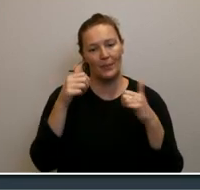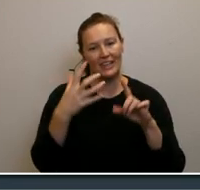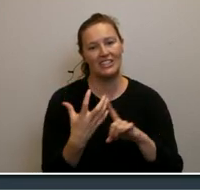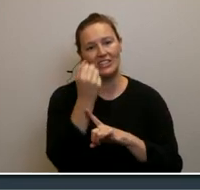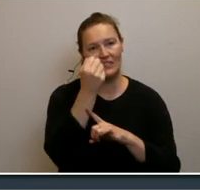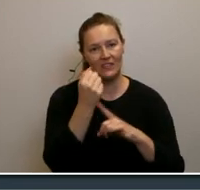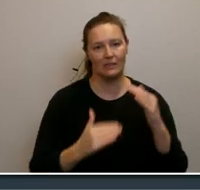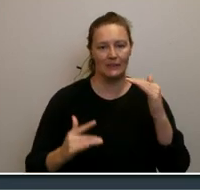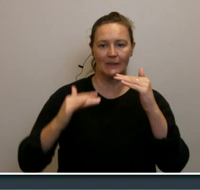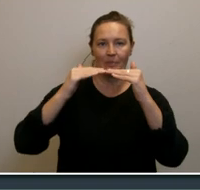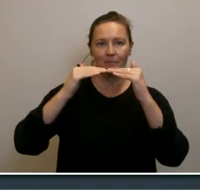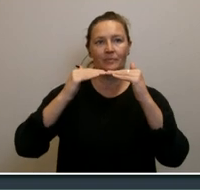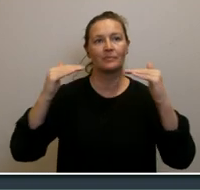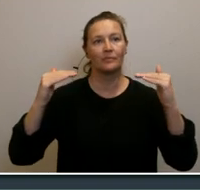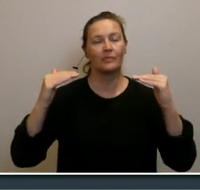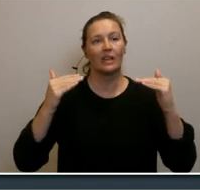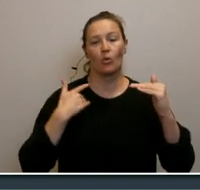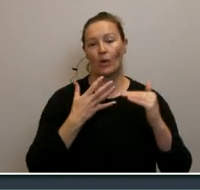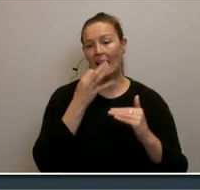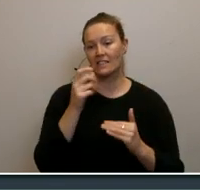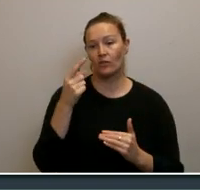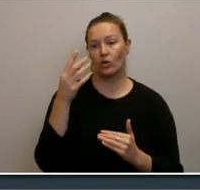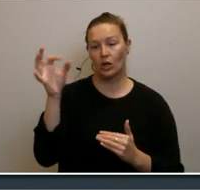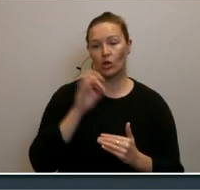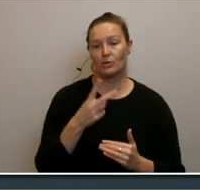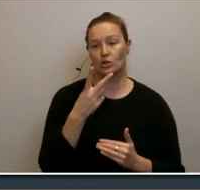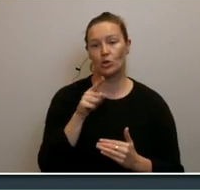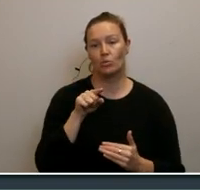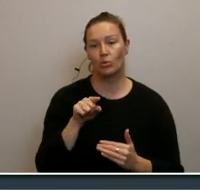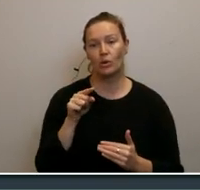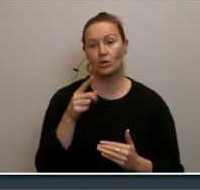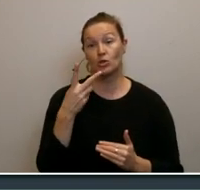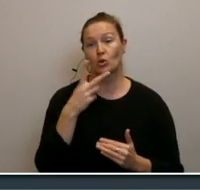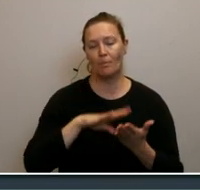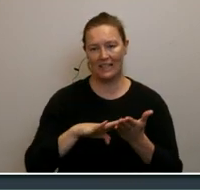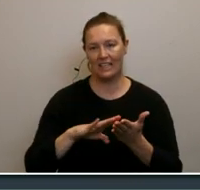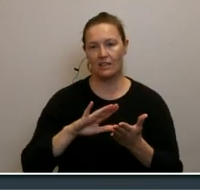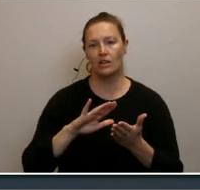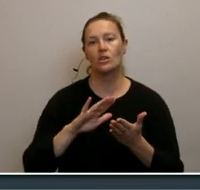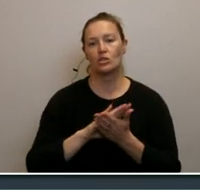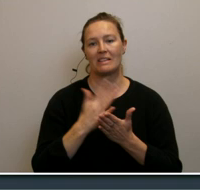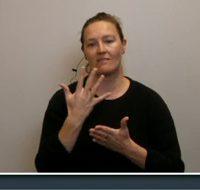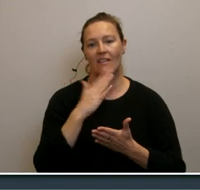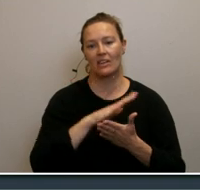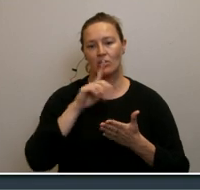green light position. We're asking for a contribution of $2 million or $500,000 over